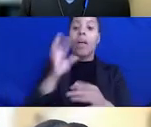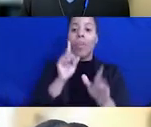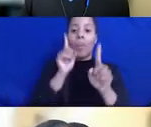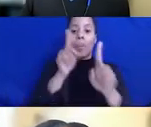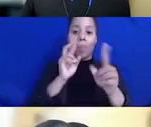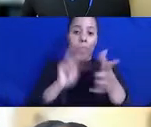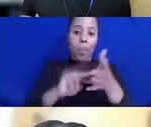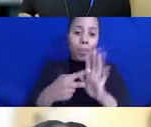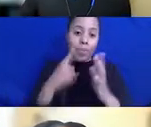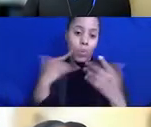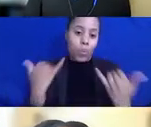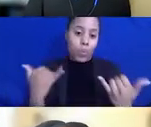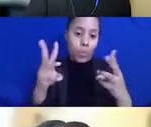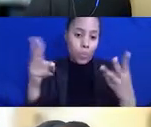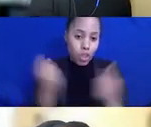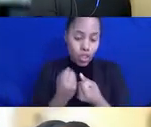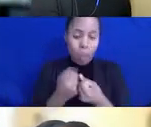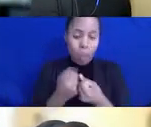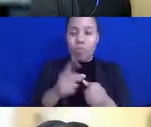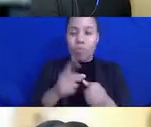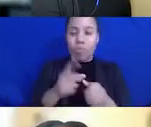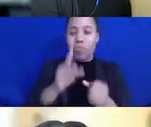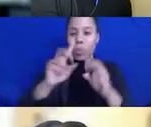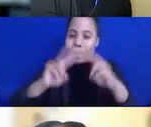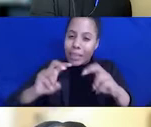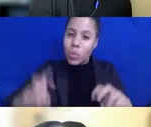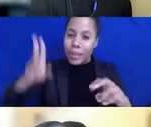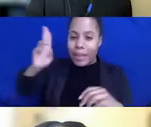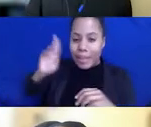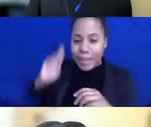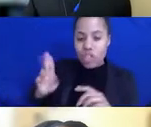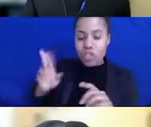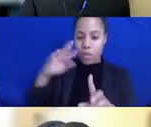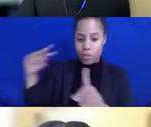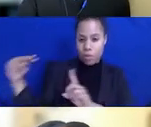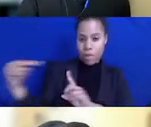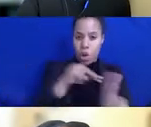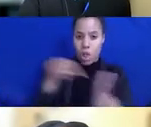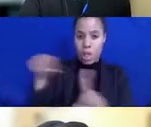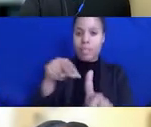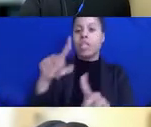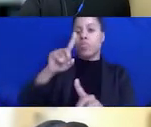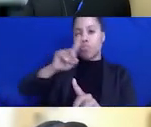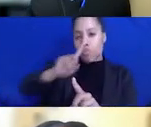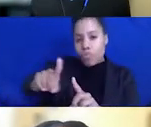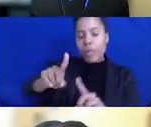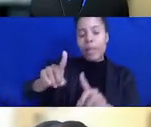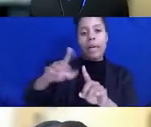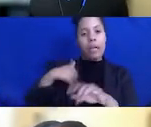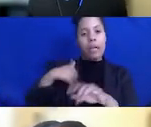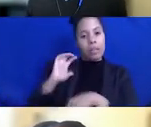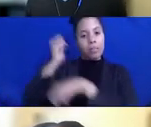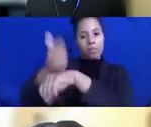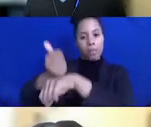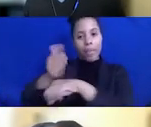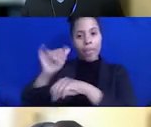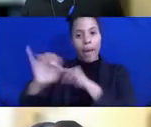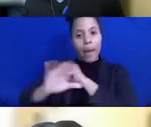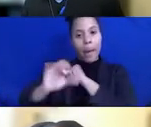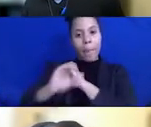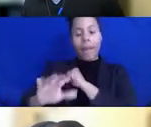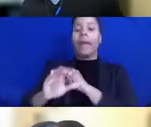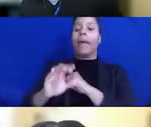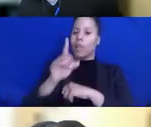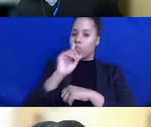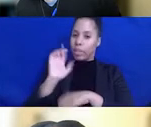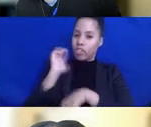history of surveillance that has so much shaped that campaign and so much of the criminalization work that we do at